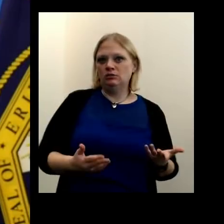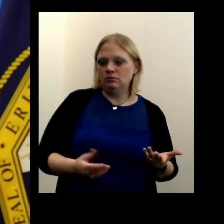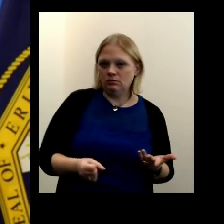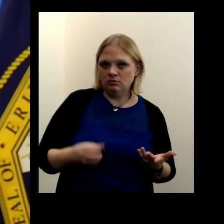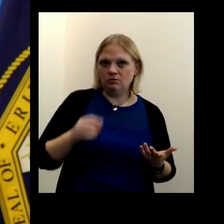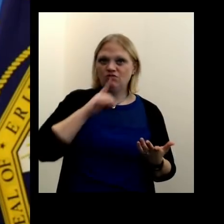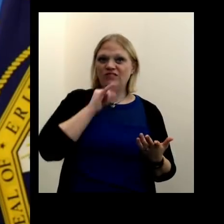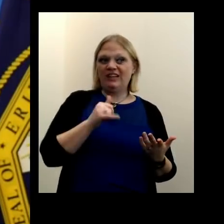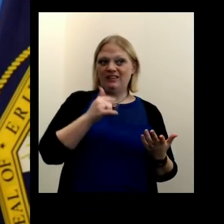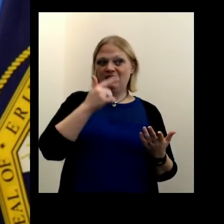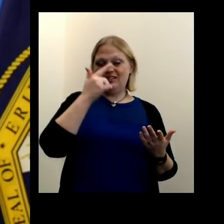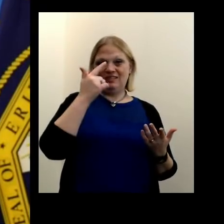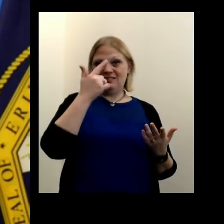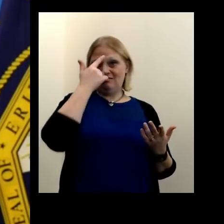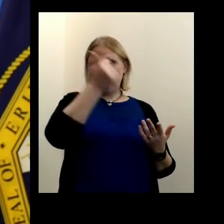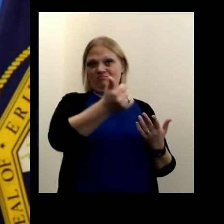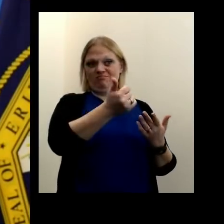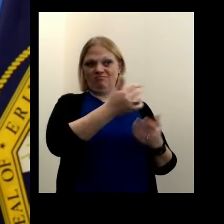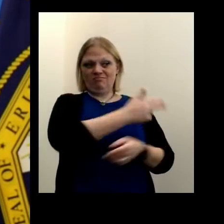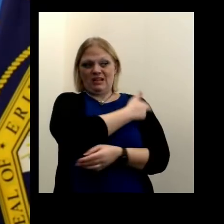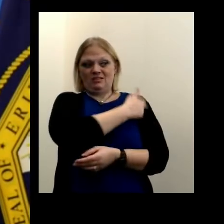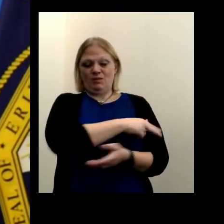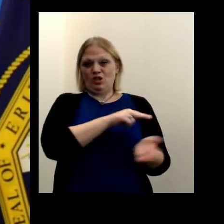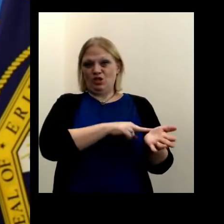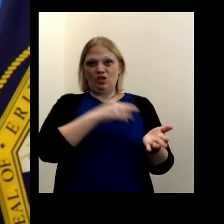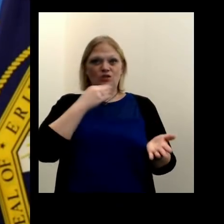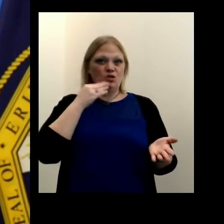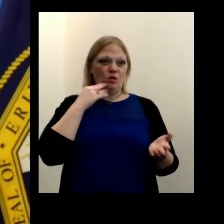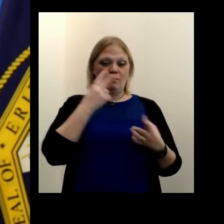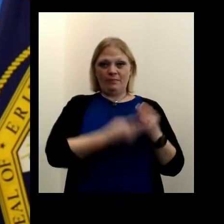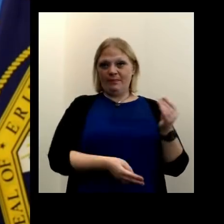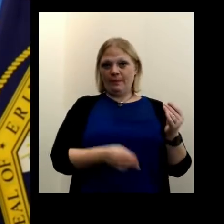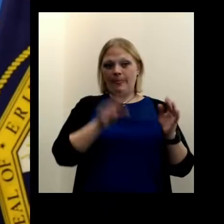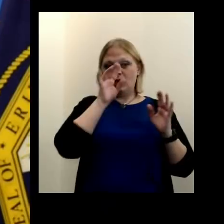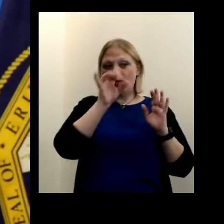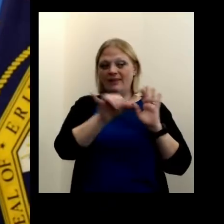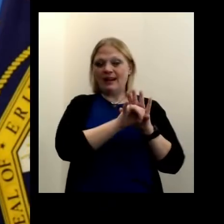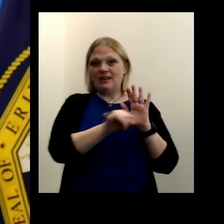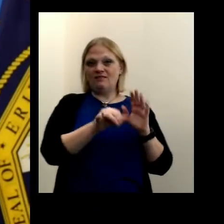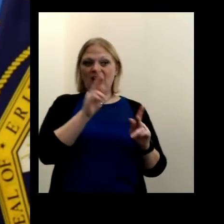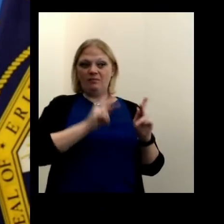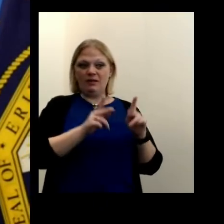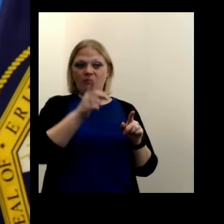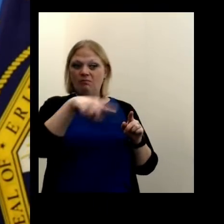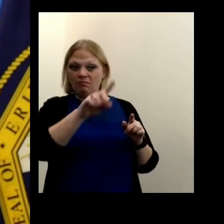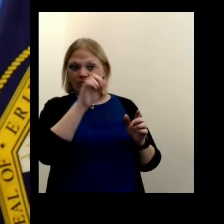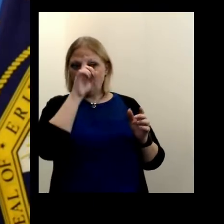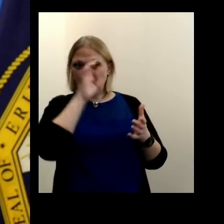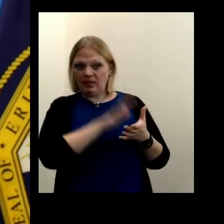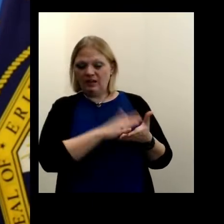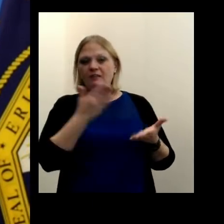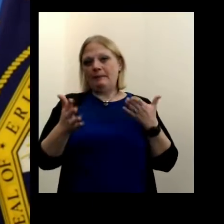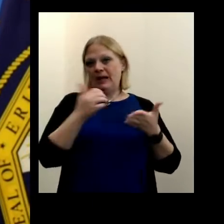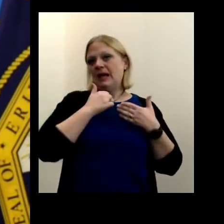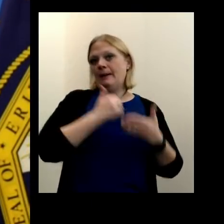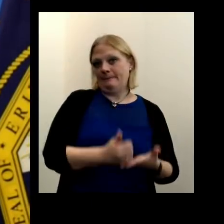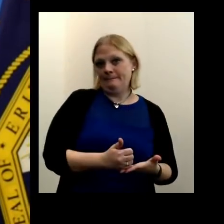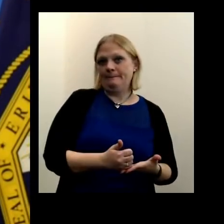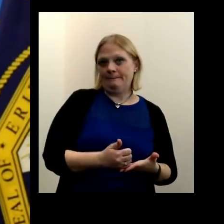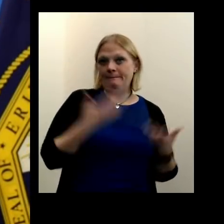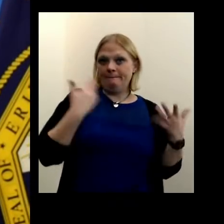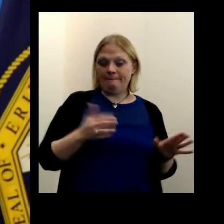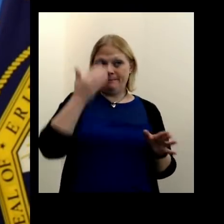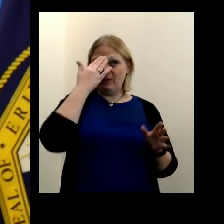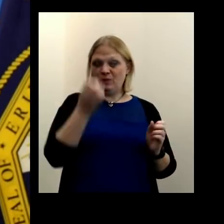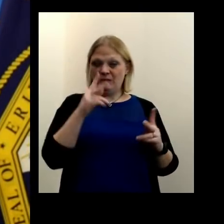hands of the hospitals and the nursing homes to identify individuals that they believe could be helpful. And I do know that there's a